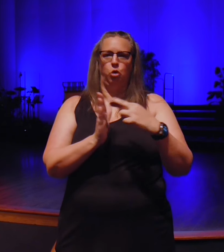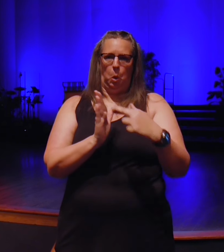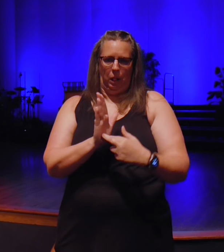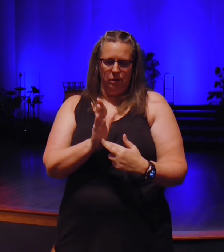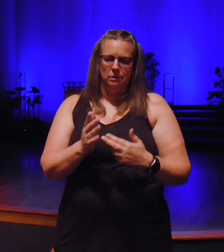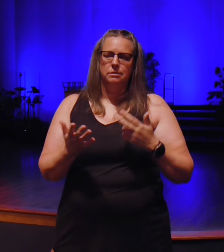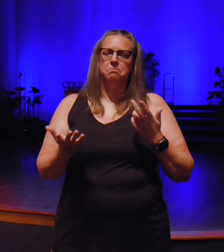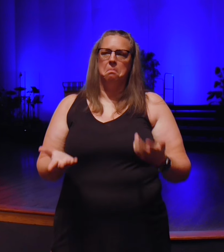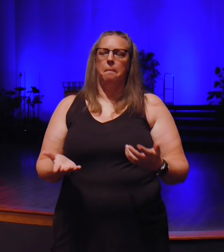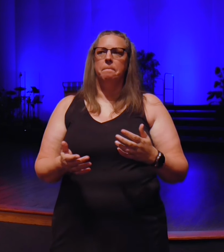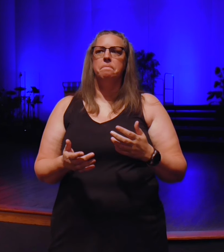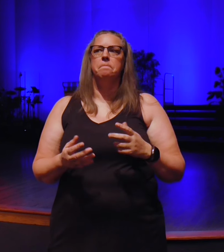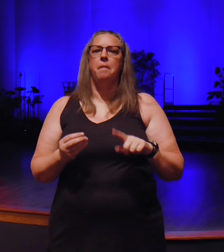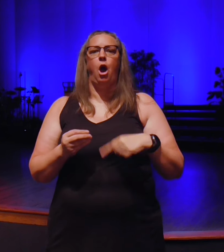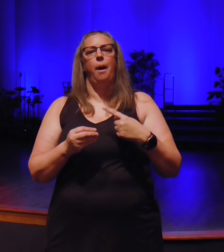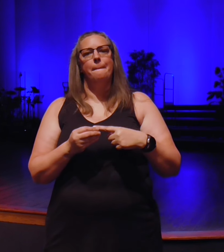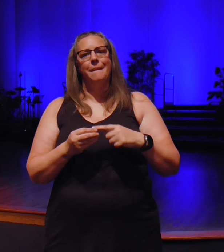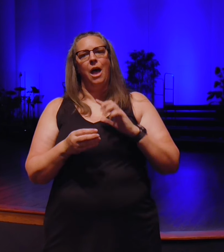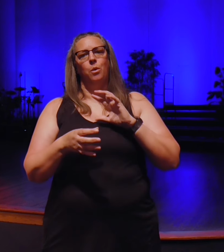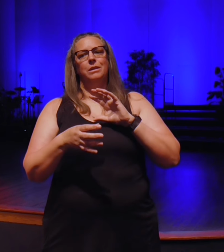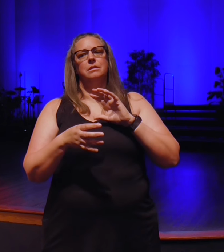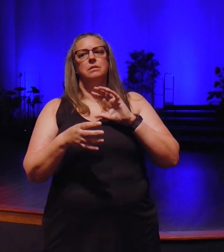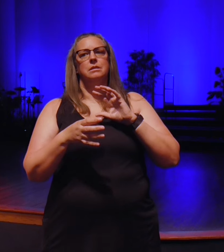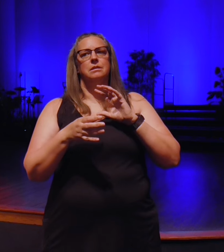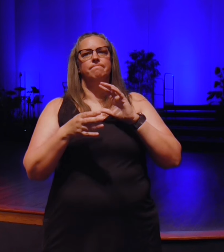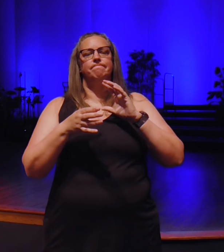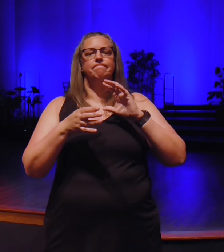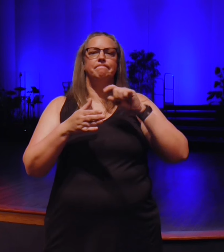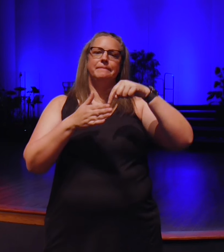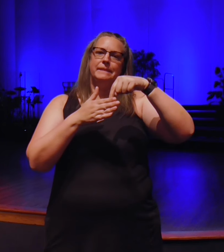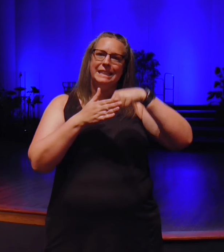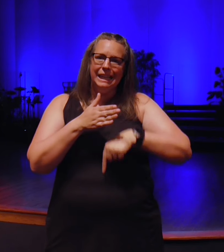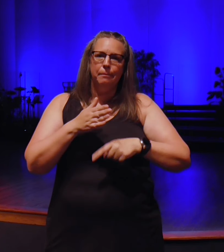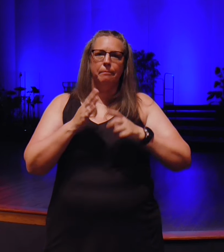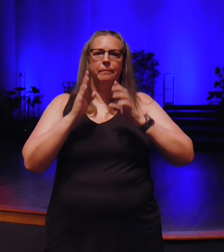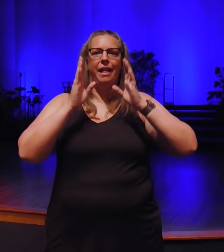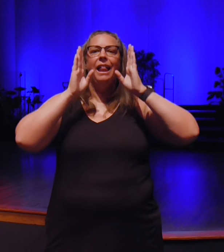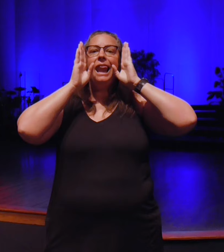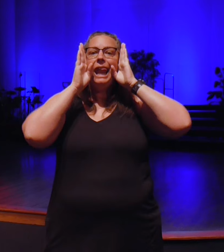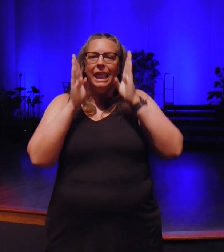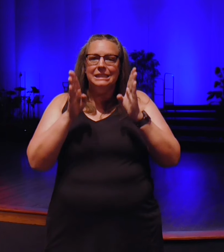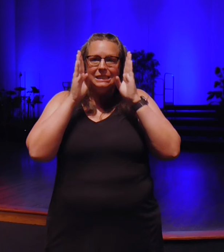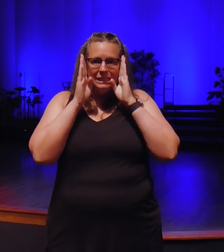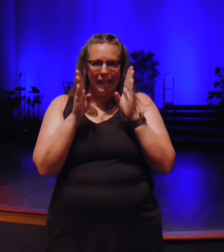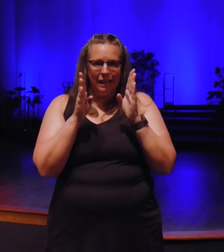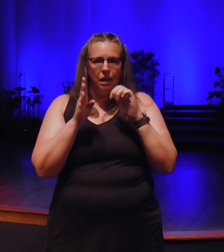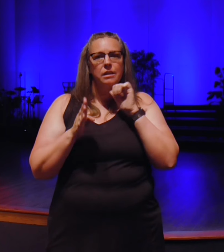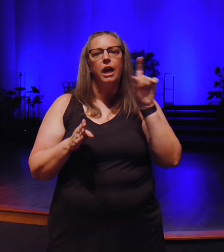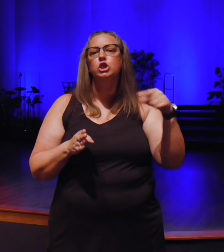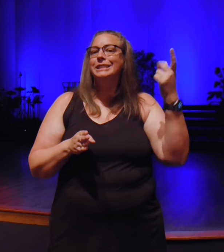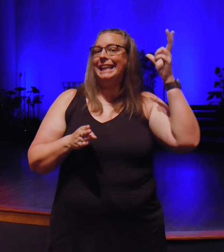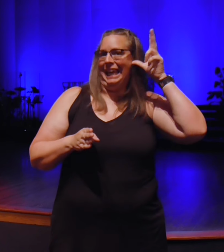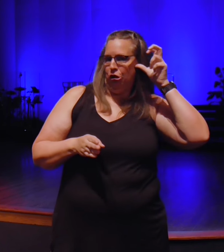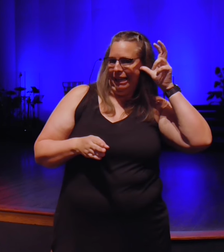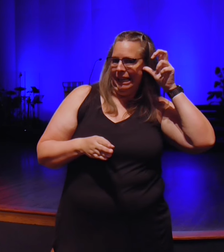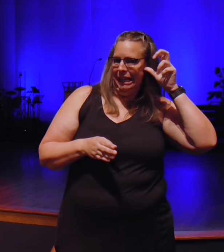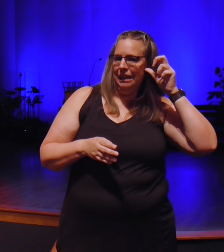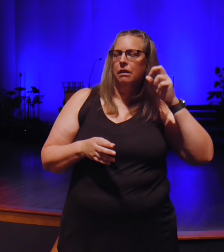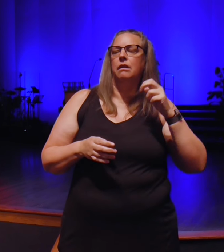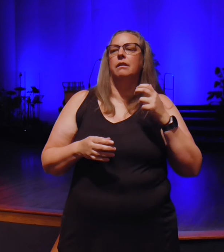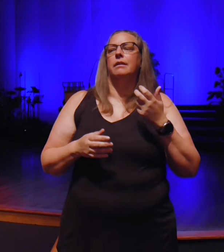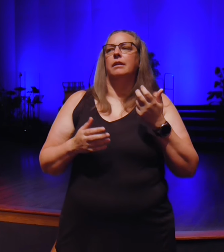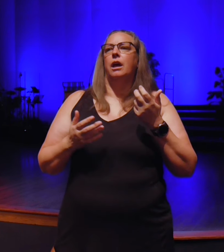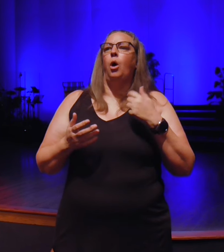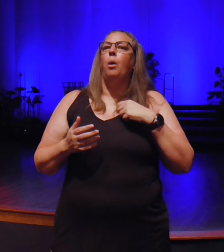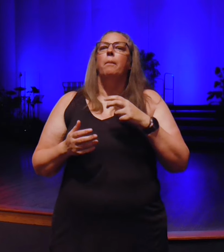about engaging one another in deeper listening so that we can not just hear what people are saying, we can